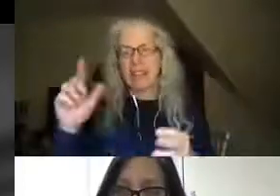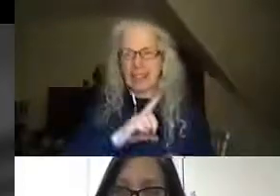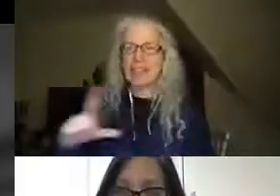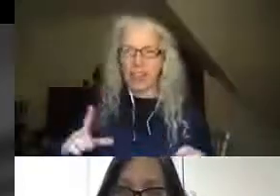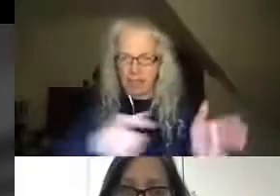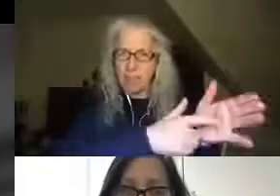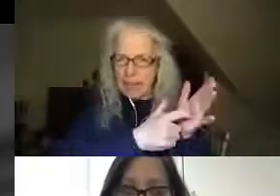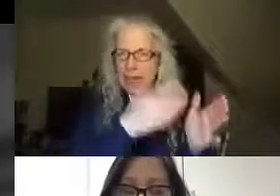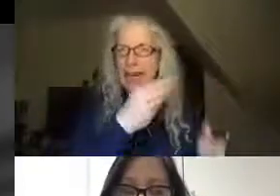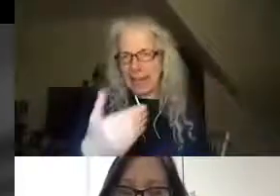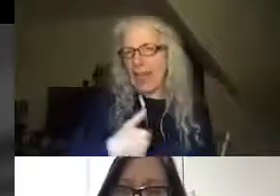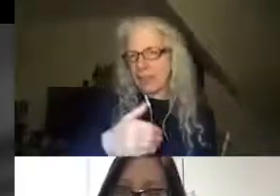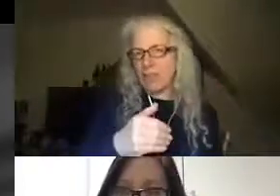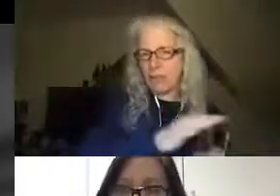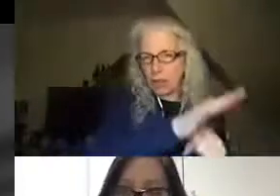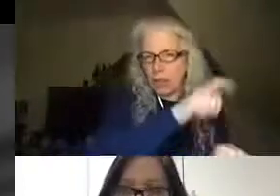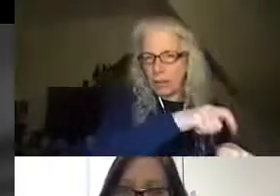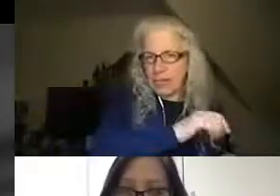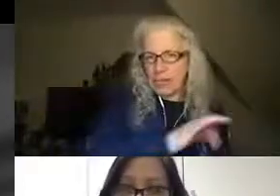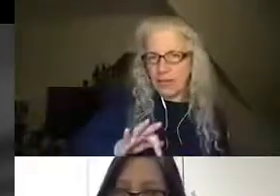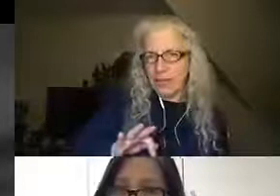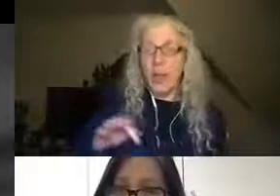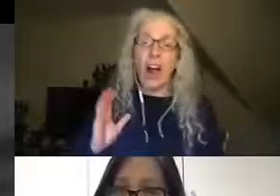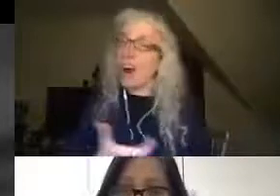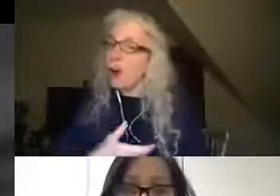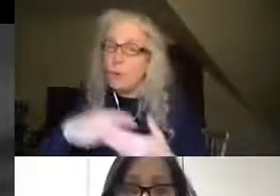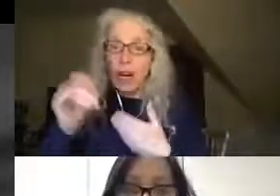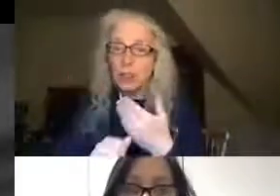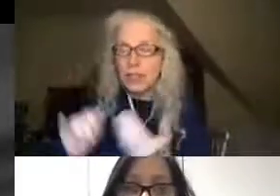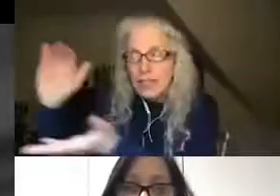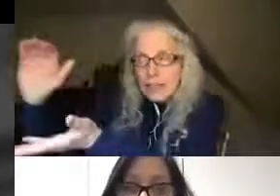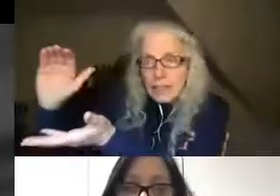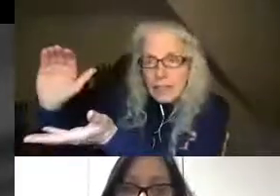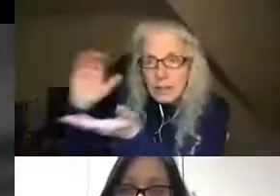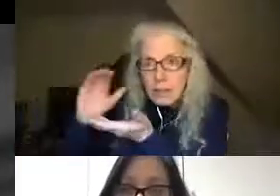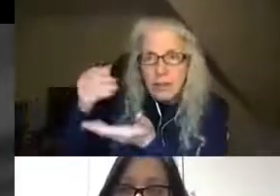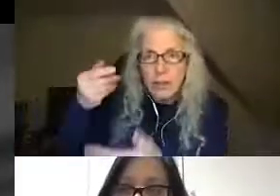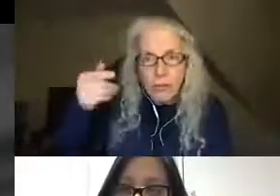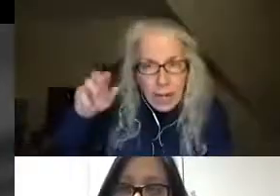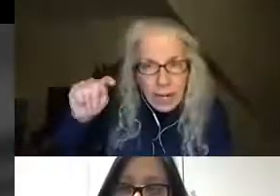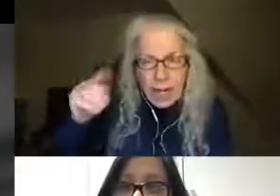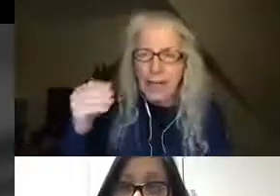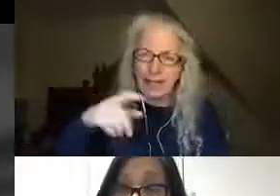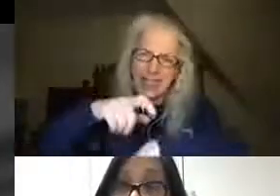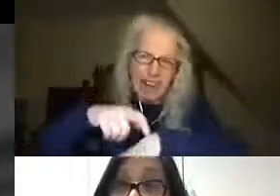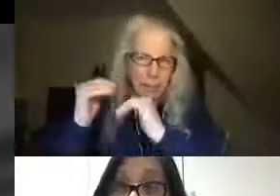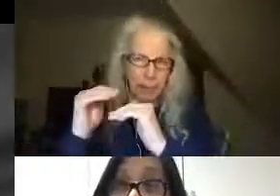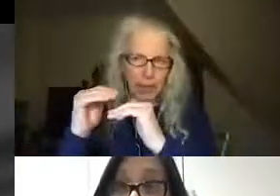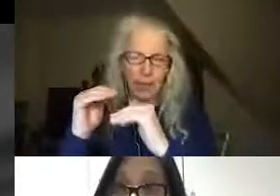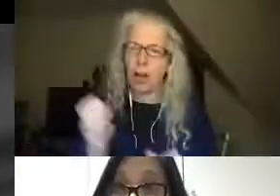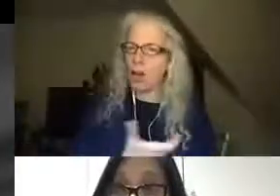Transformation Project is a time-limited grant-funded program, and all HSTP staff are